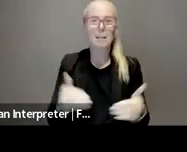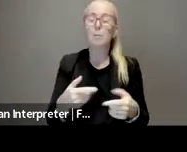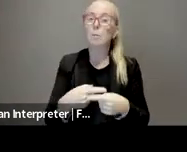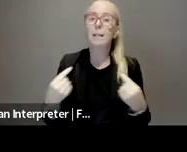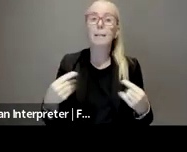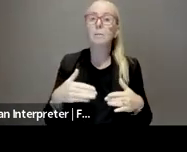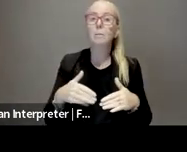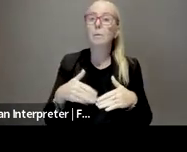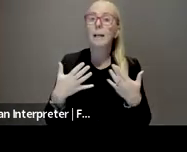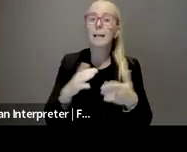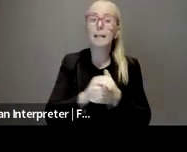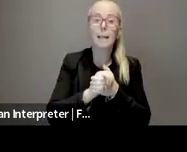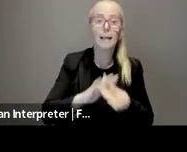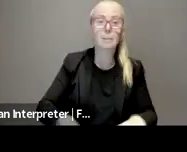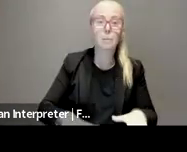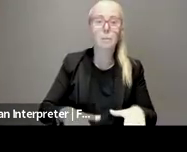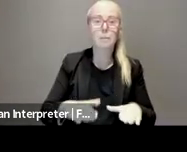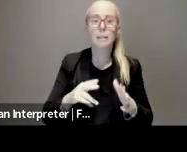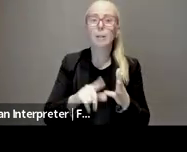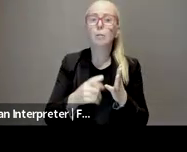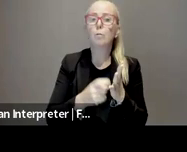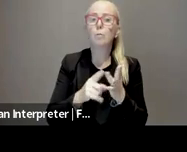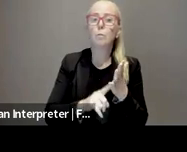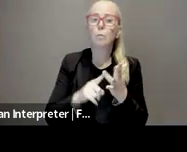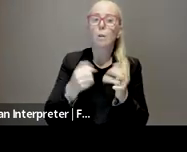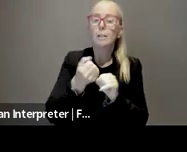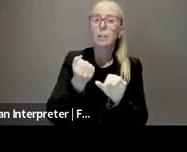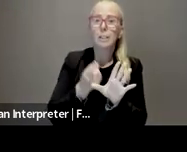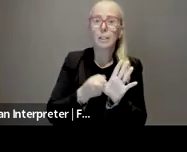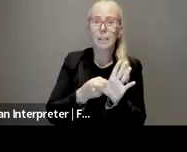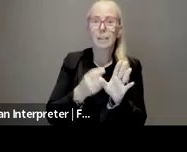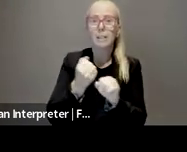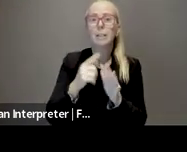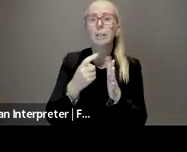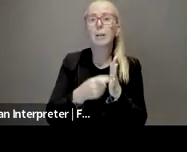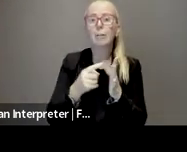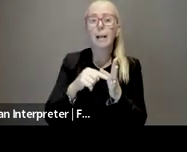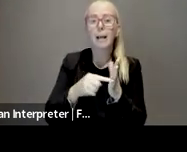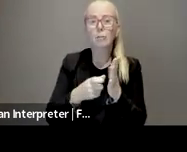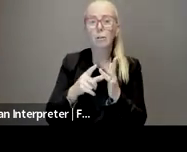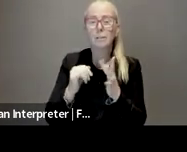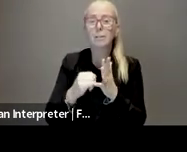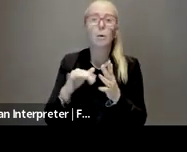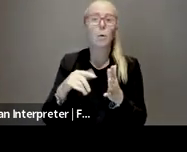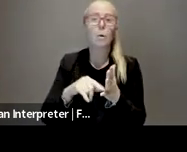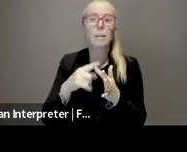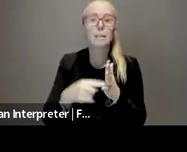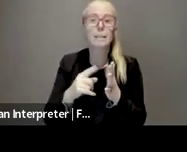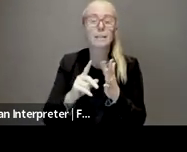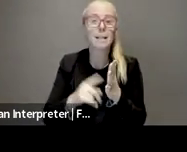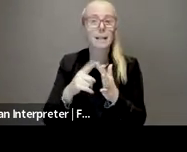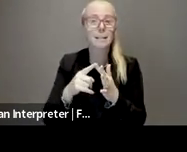design. We are BlissFlow. We empower a healthy, fulfilling, and independent life. Thank you.